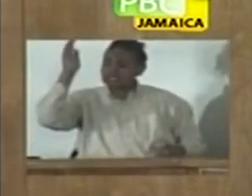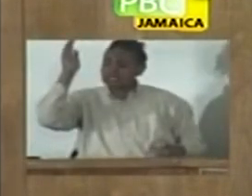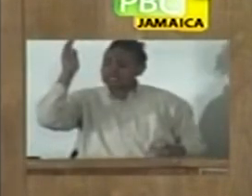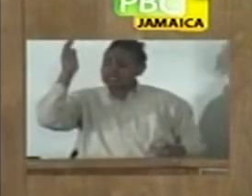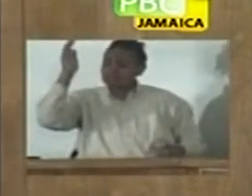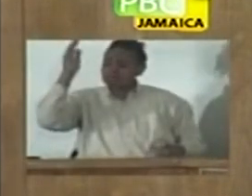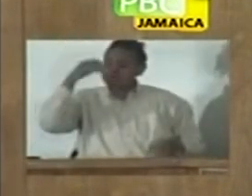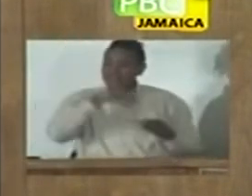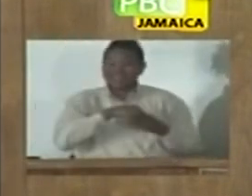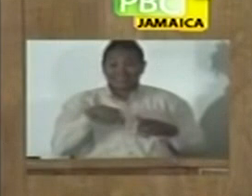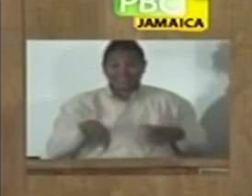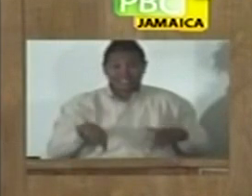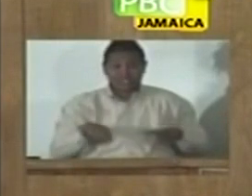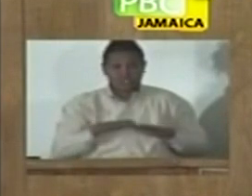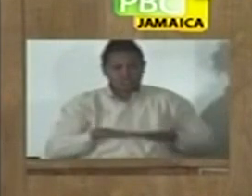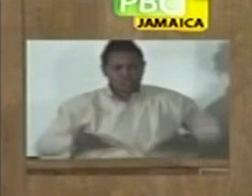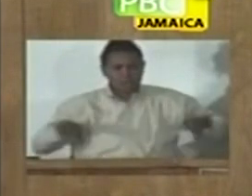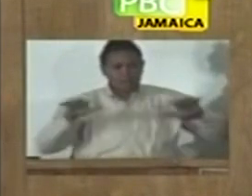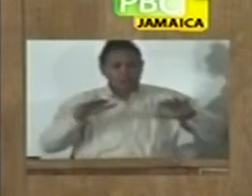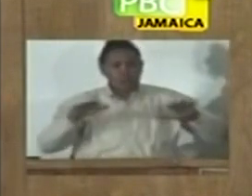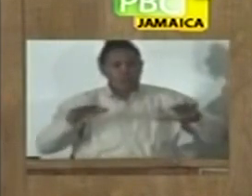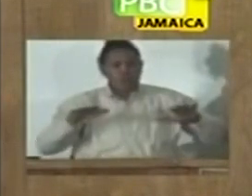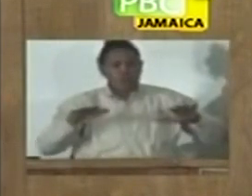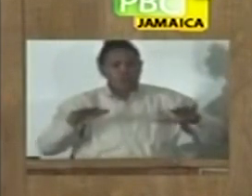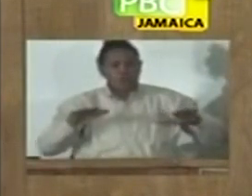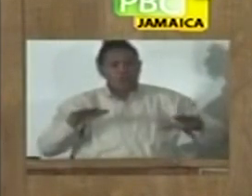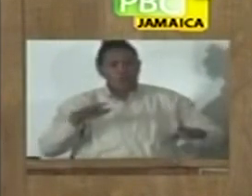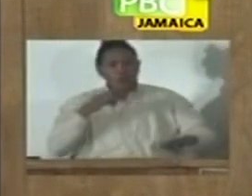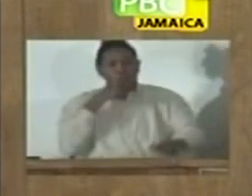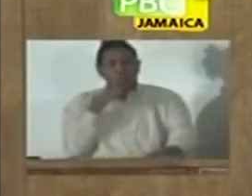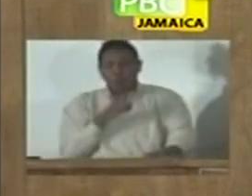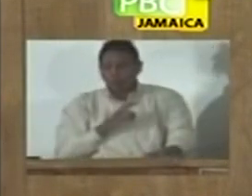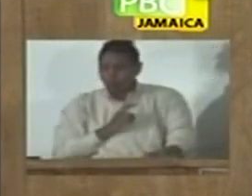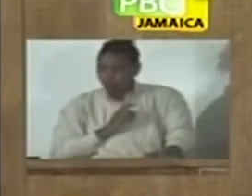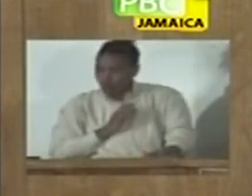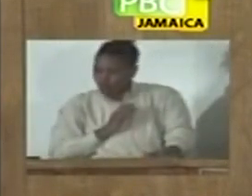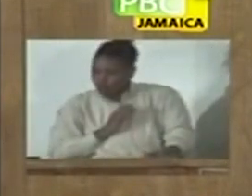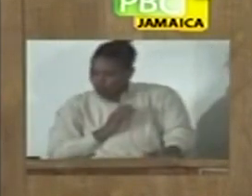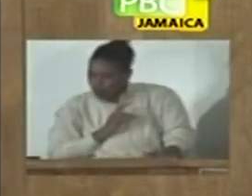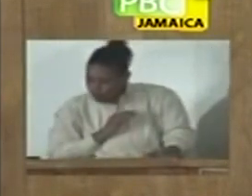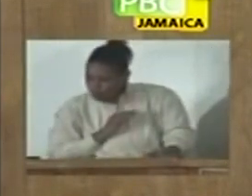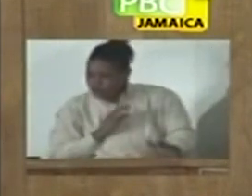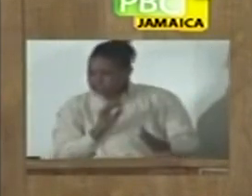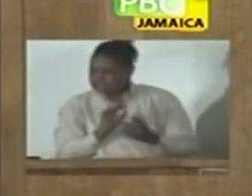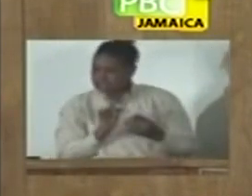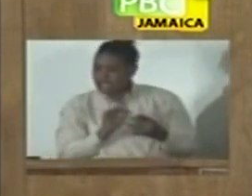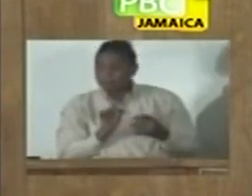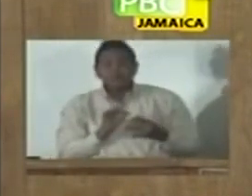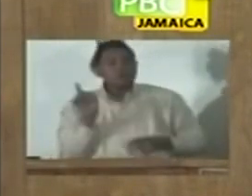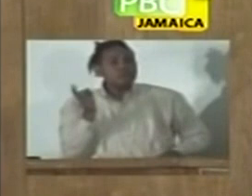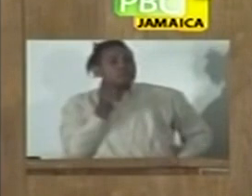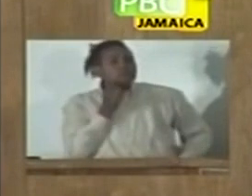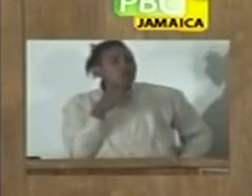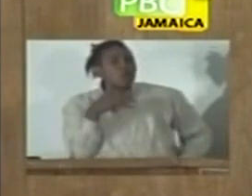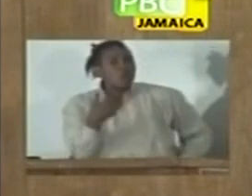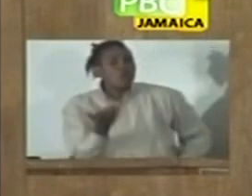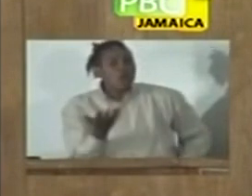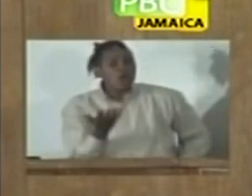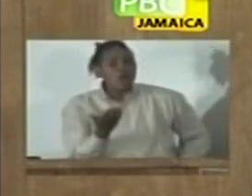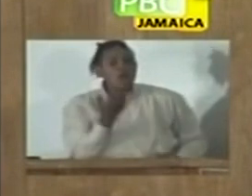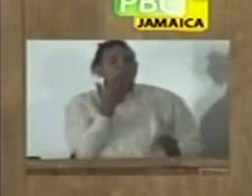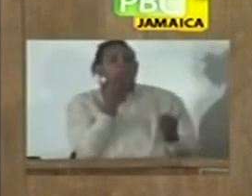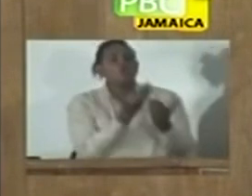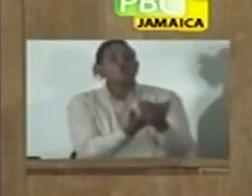in this chamber, made a profound statement. He said, "Good